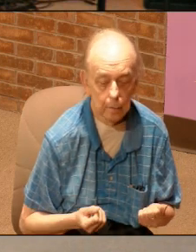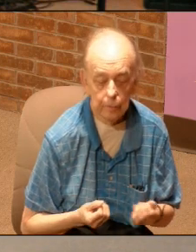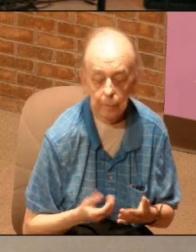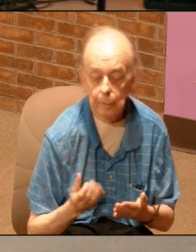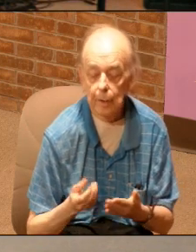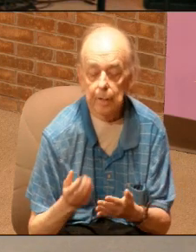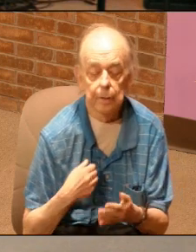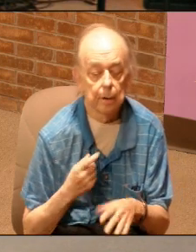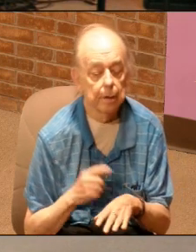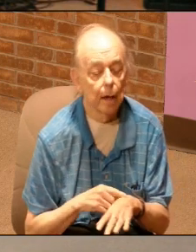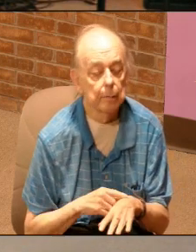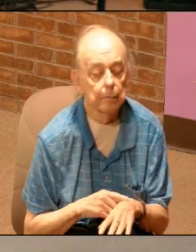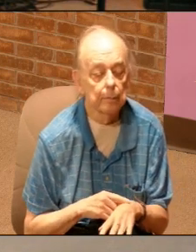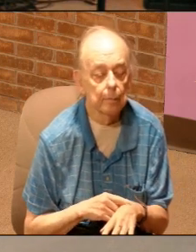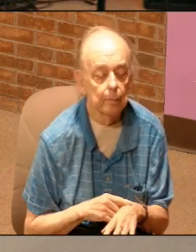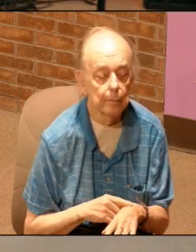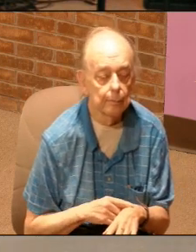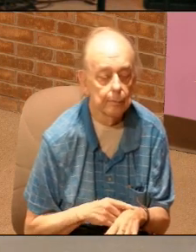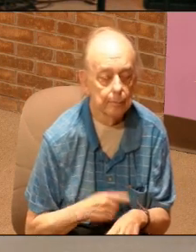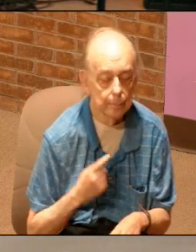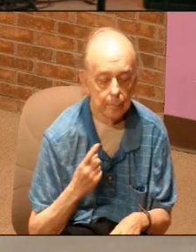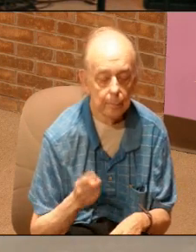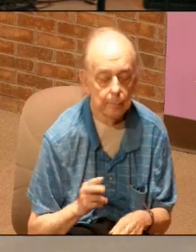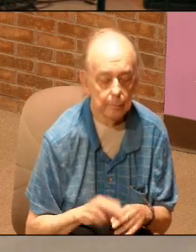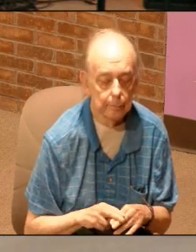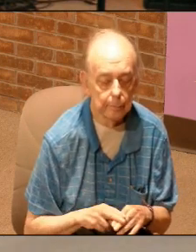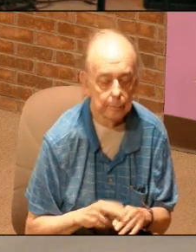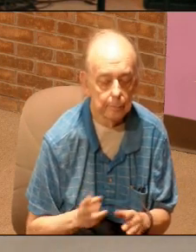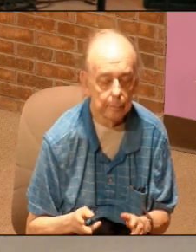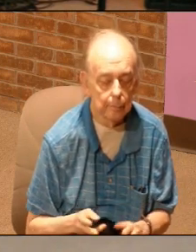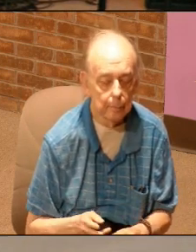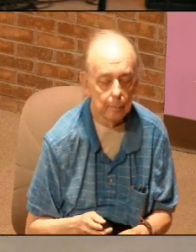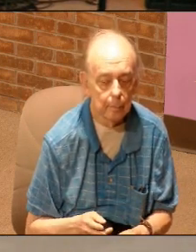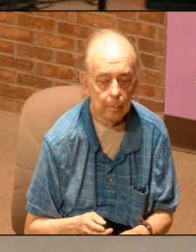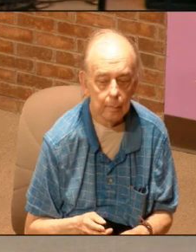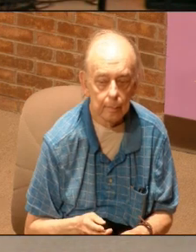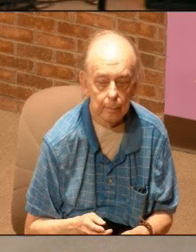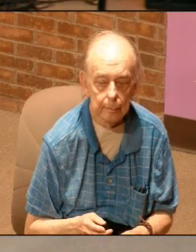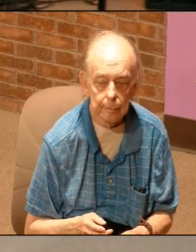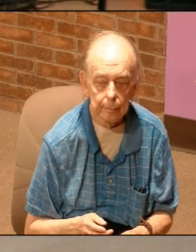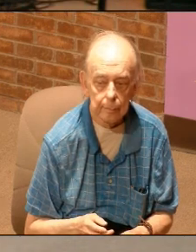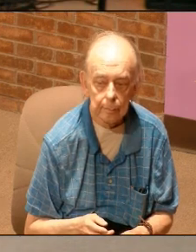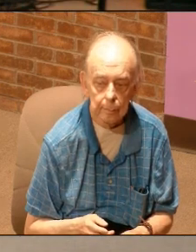time. If I have to sit here,